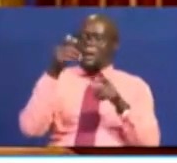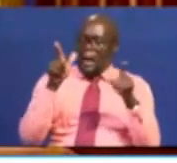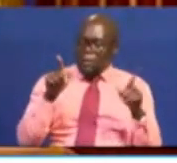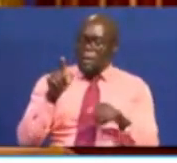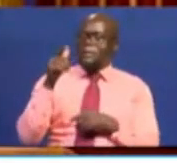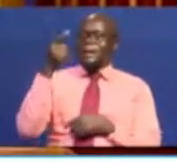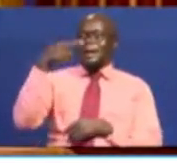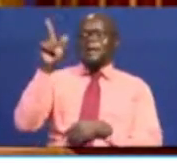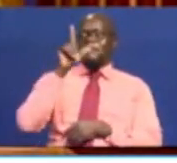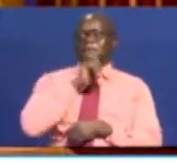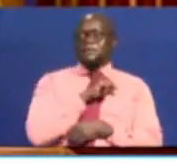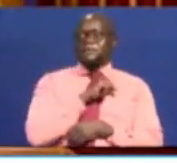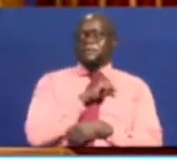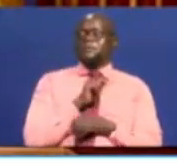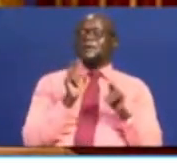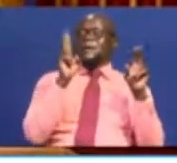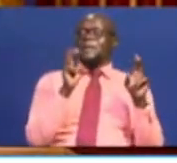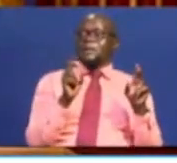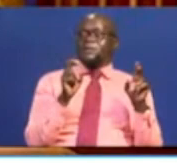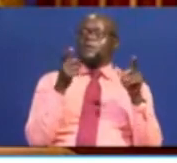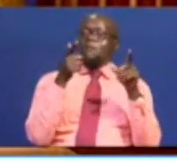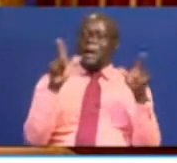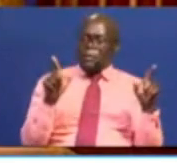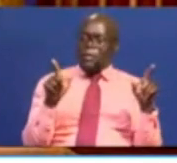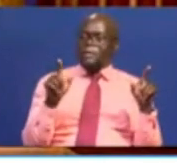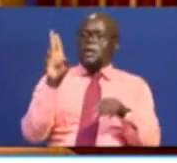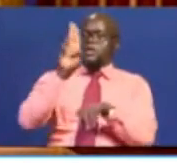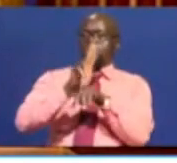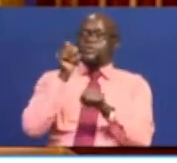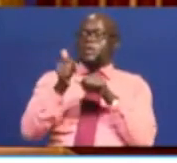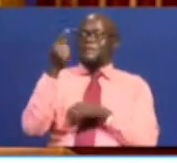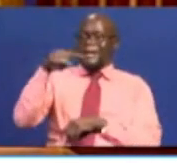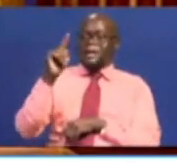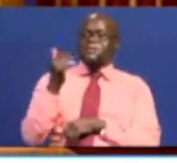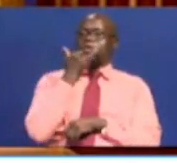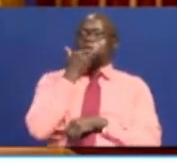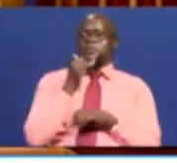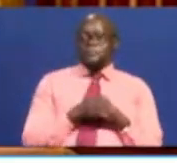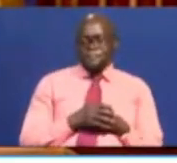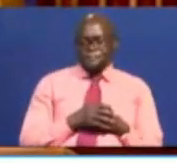language. The issue was parliamentary language.